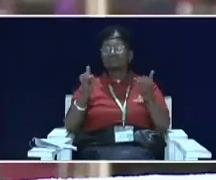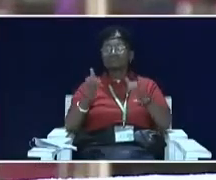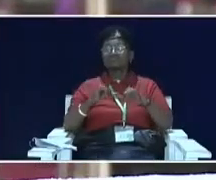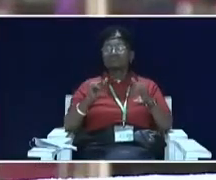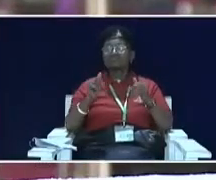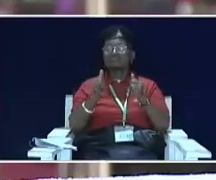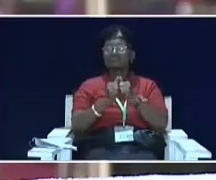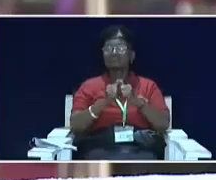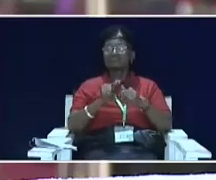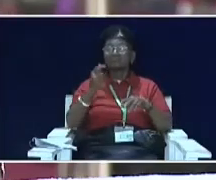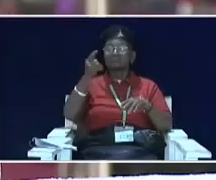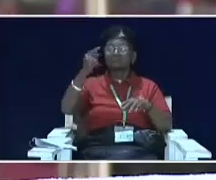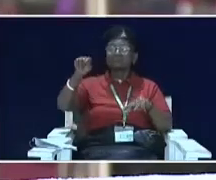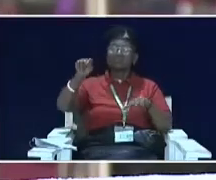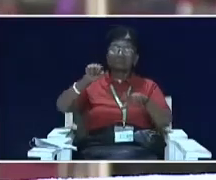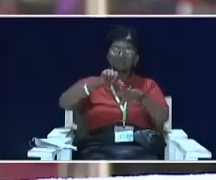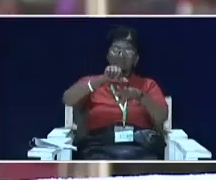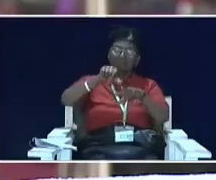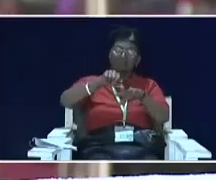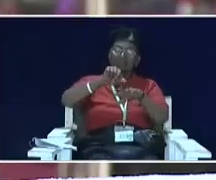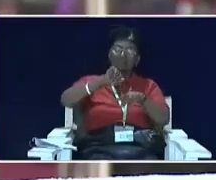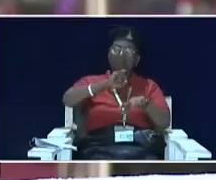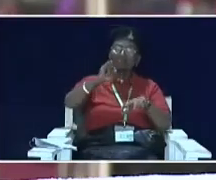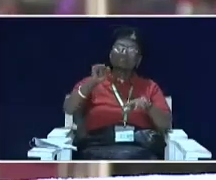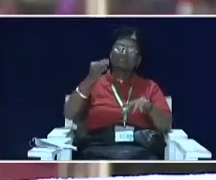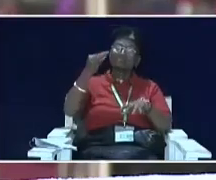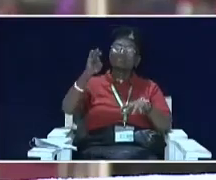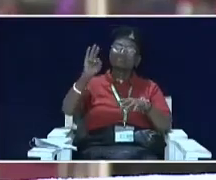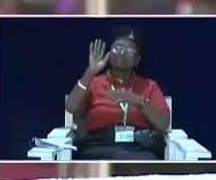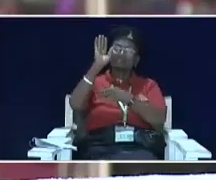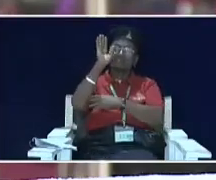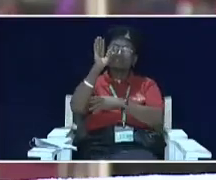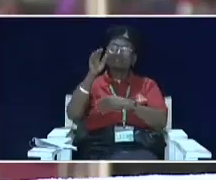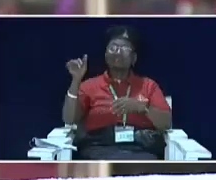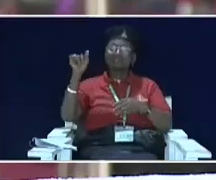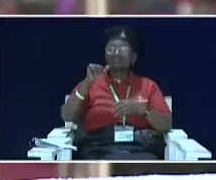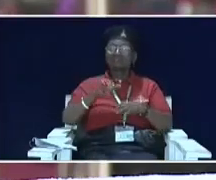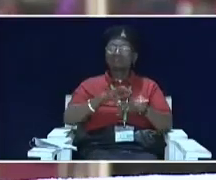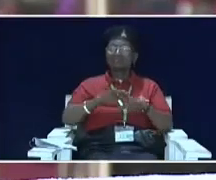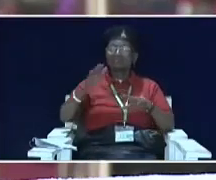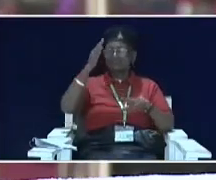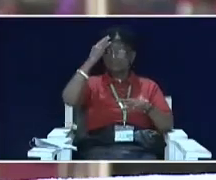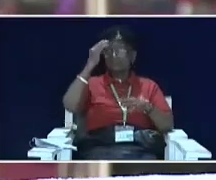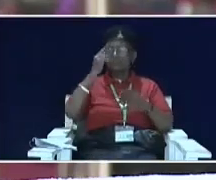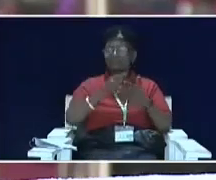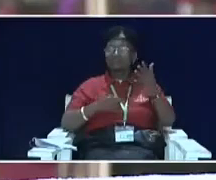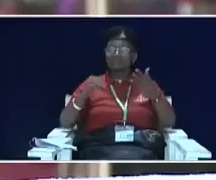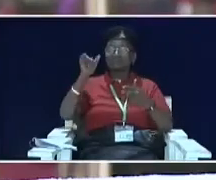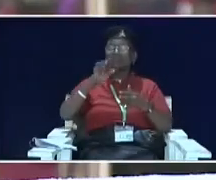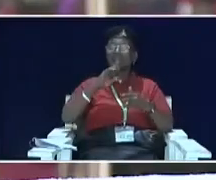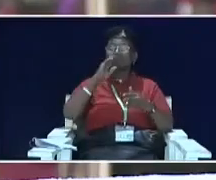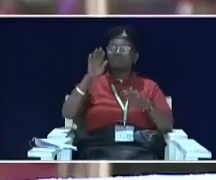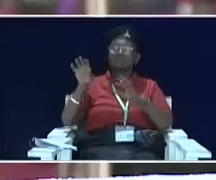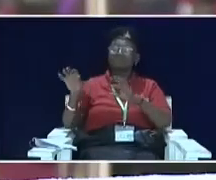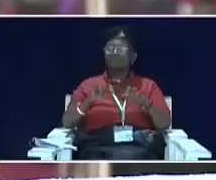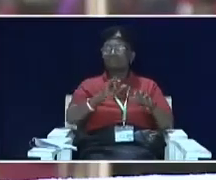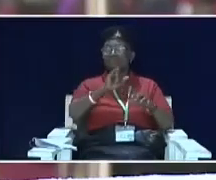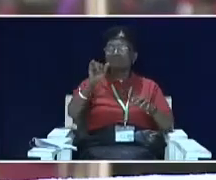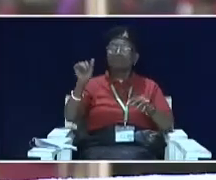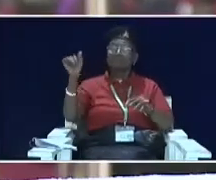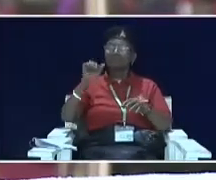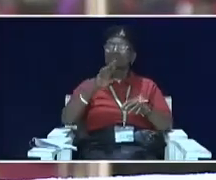with the anointing of God, they don't know what they are doing. They are trying to touch fire.